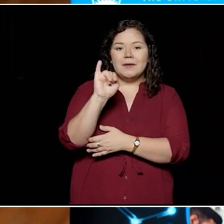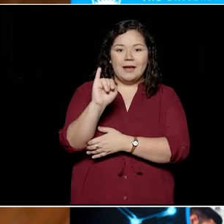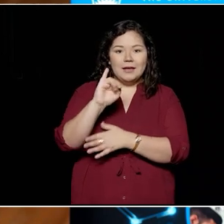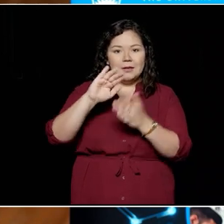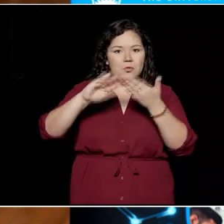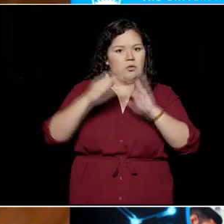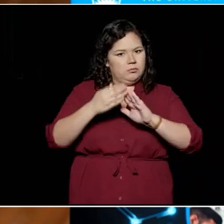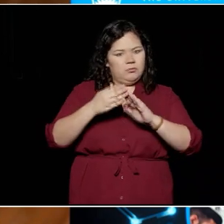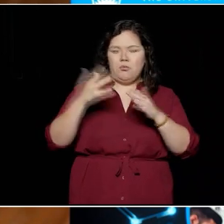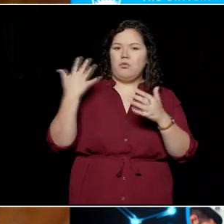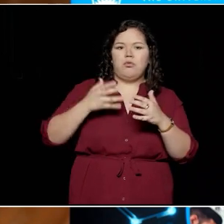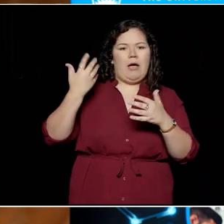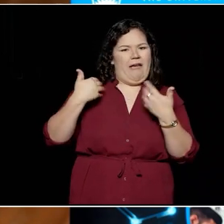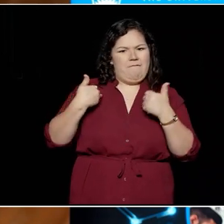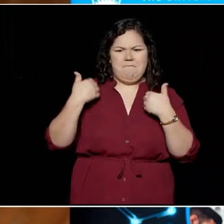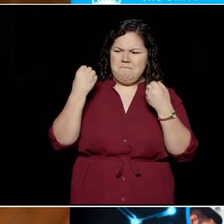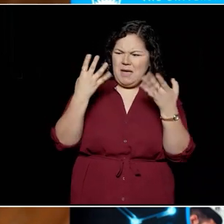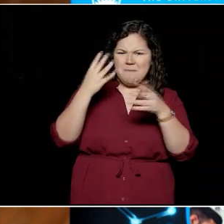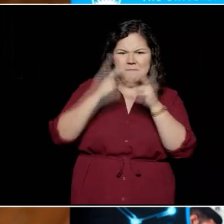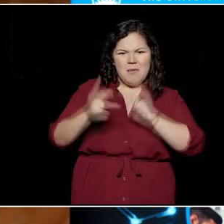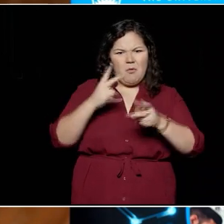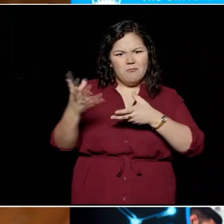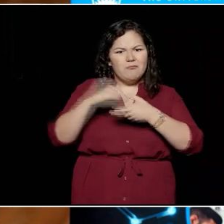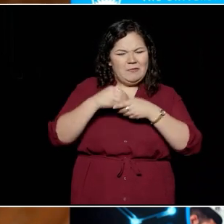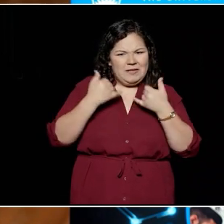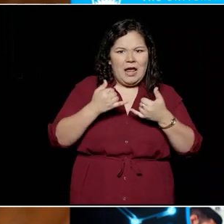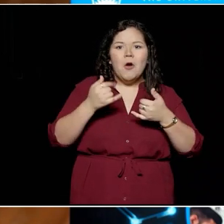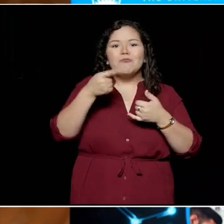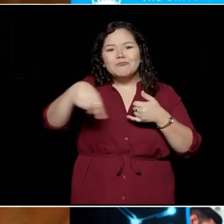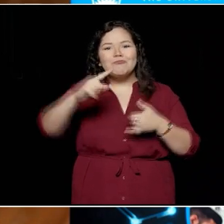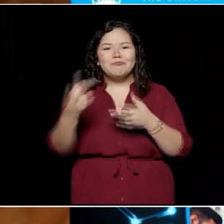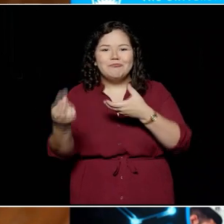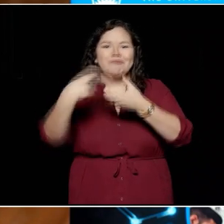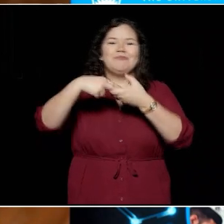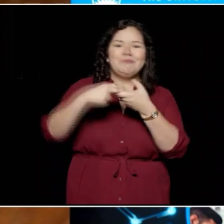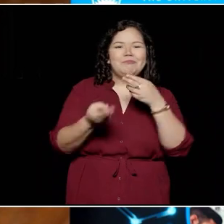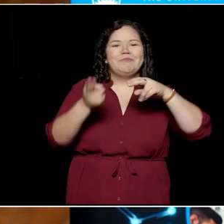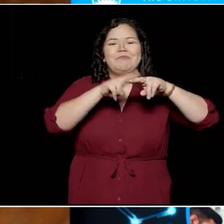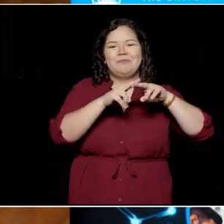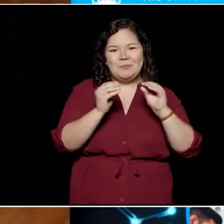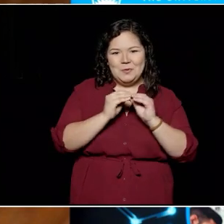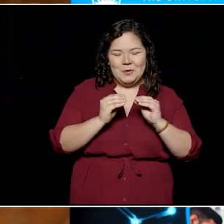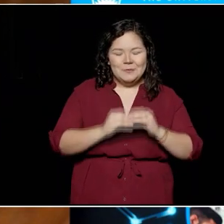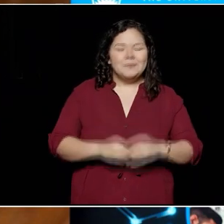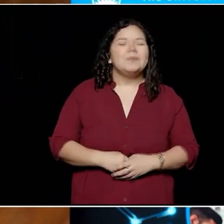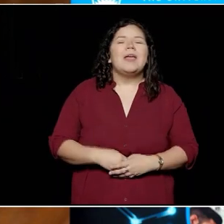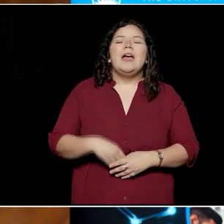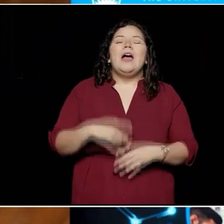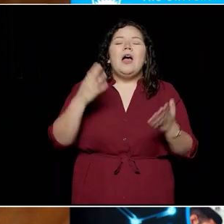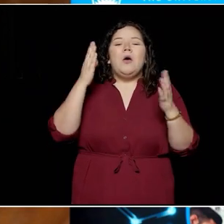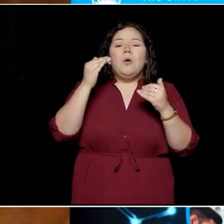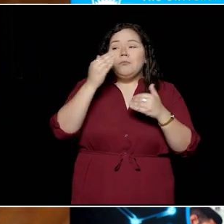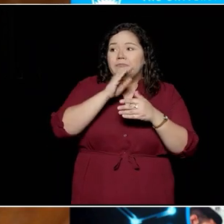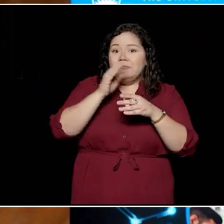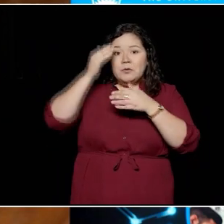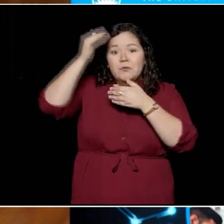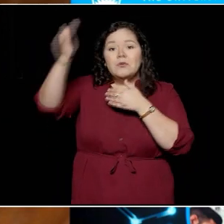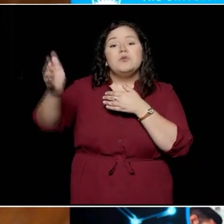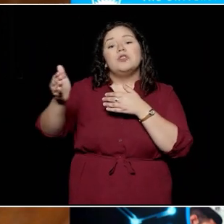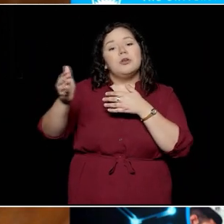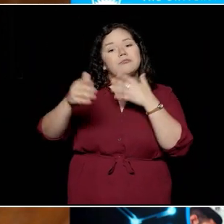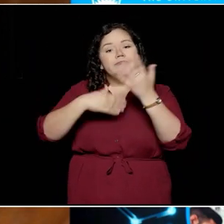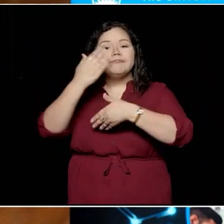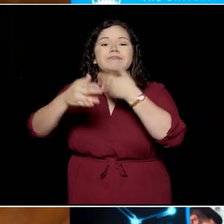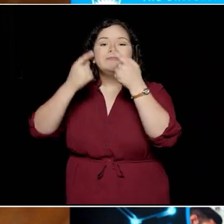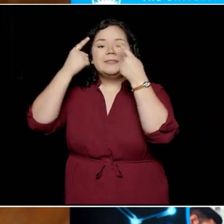which is a global network of more than 6,400 graduates. I wish you all the very best in your future endeavors, and following the